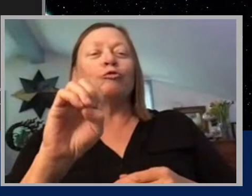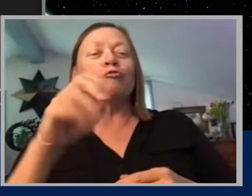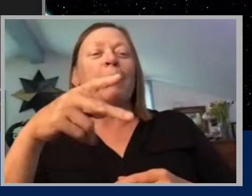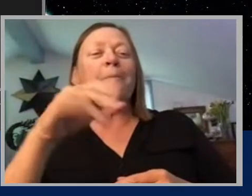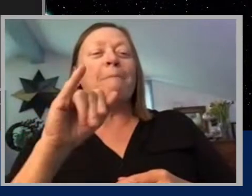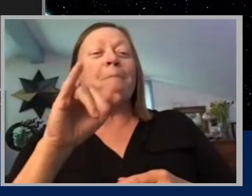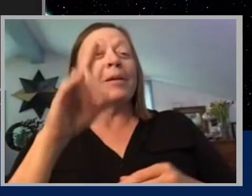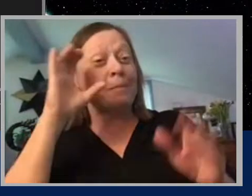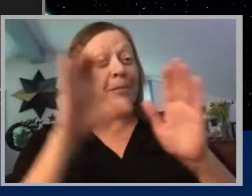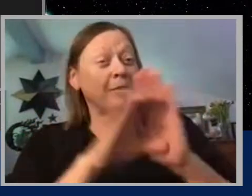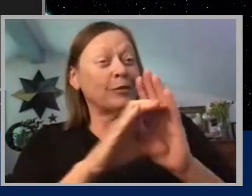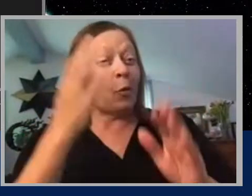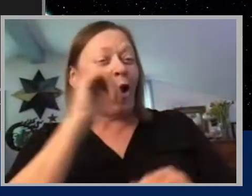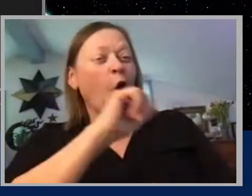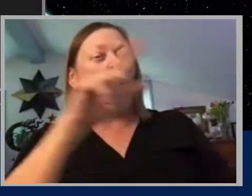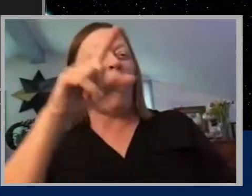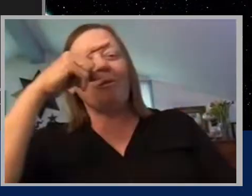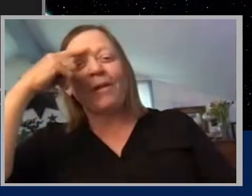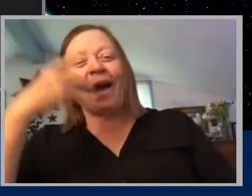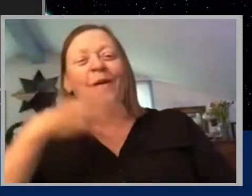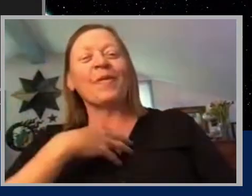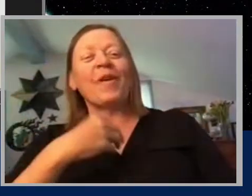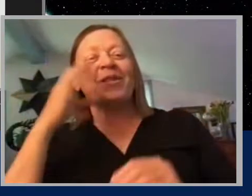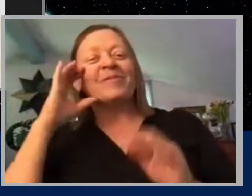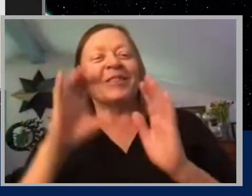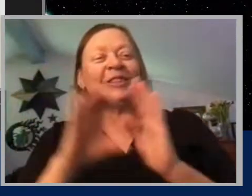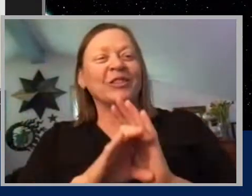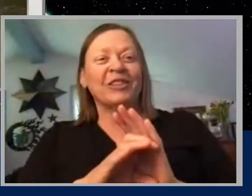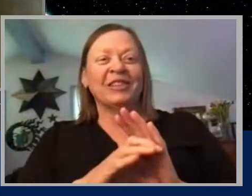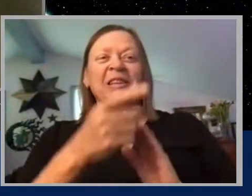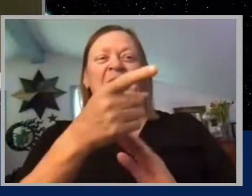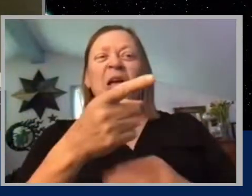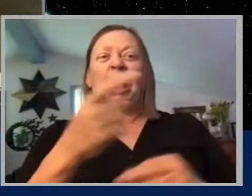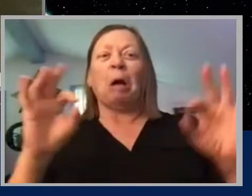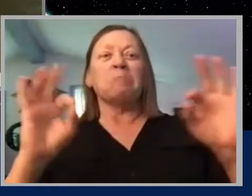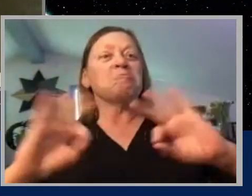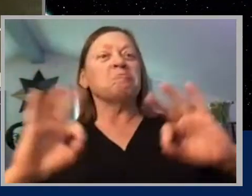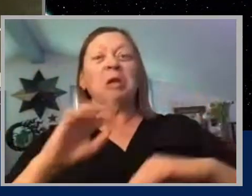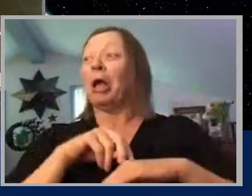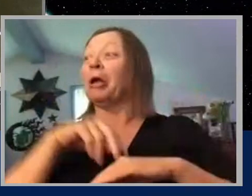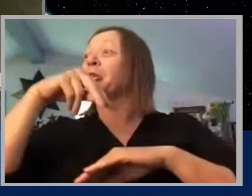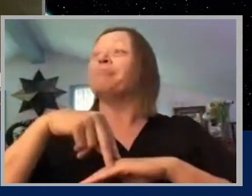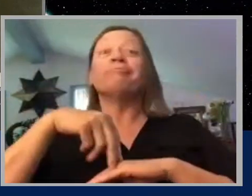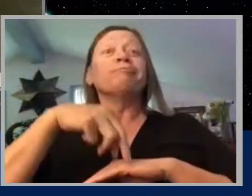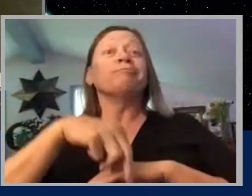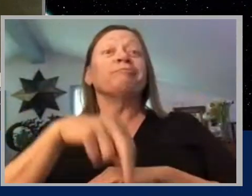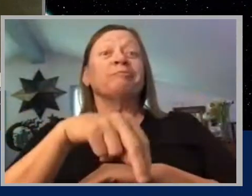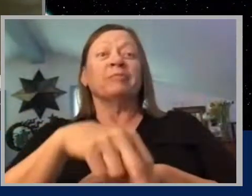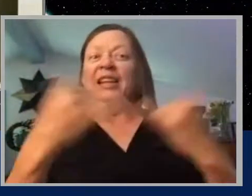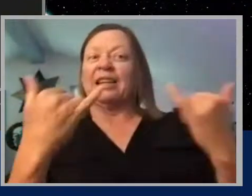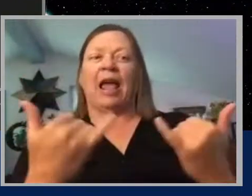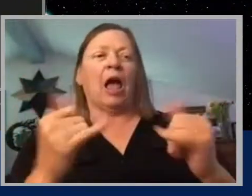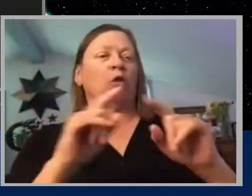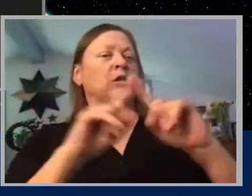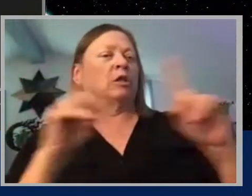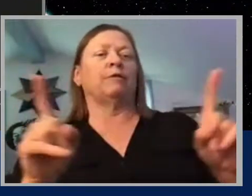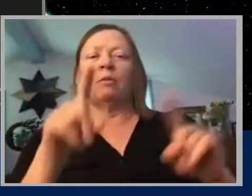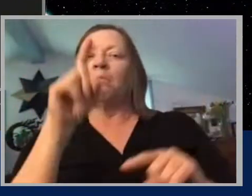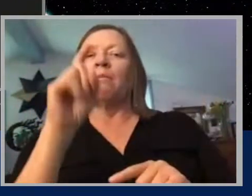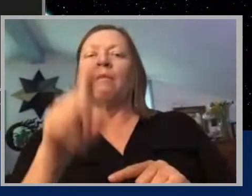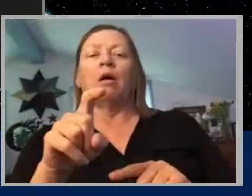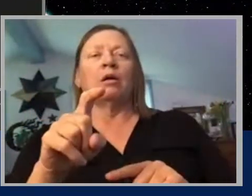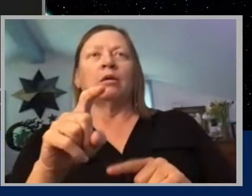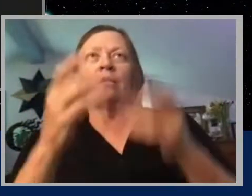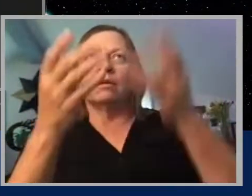yeah, I love that picture. Look at his shoes. He's just like, he's one of us, no big deal. Well, for the Intrepid, they were coming back from very